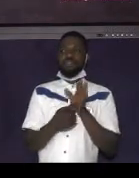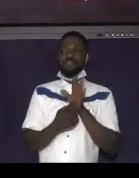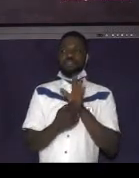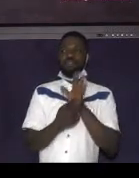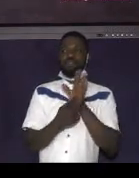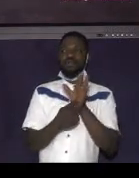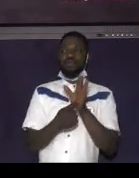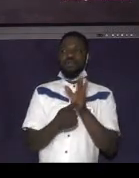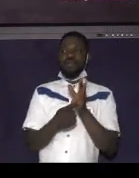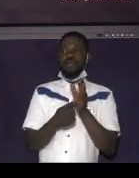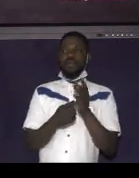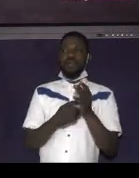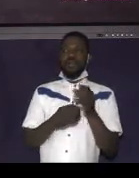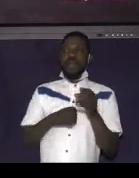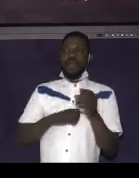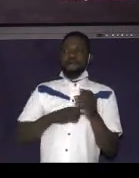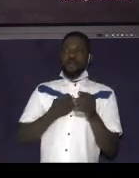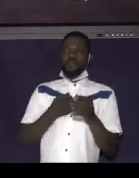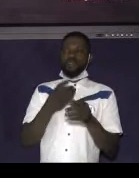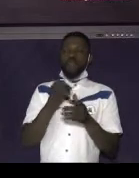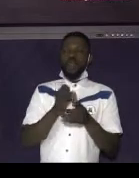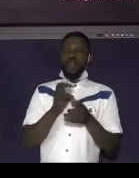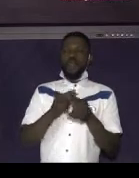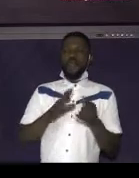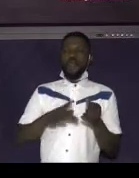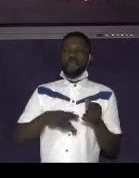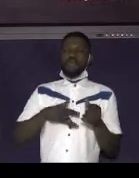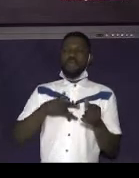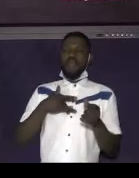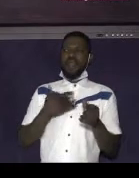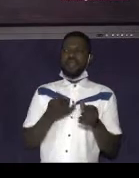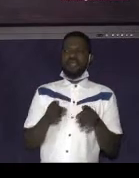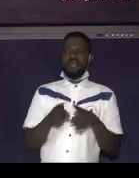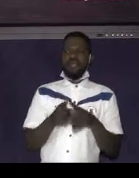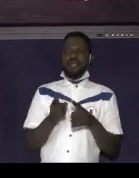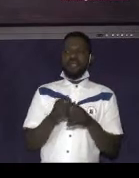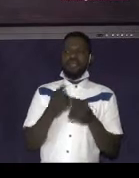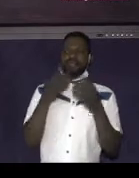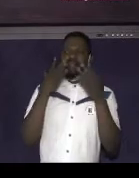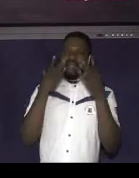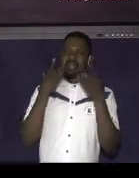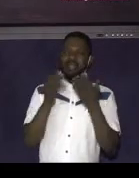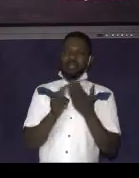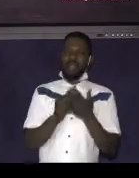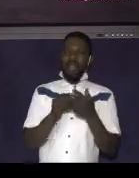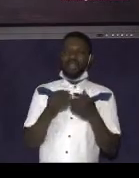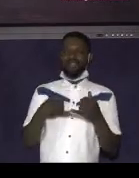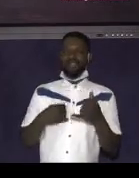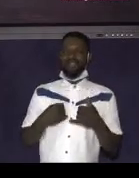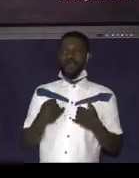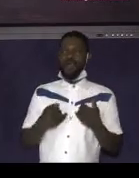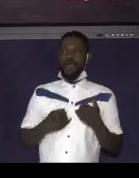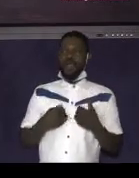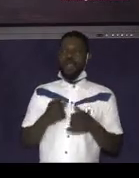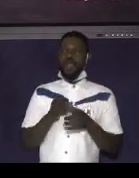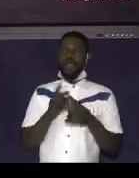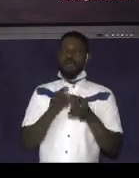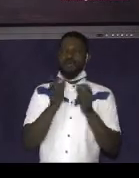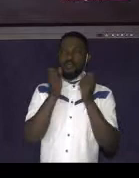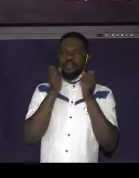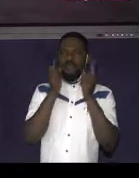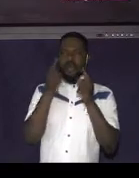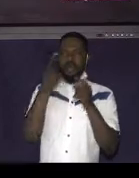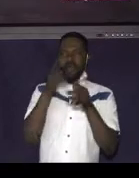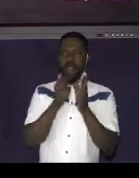Exclamatory sentences show emotions or feelings like sadness, joy, or surprise.